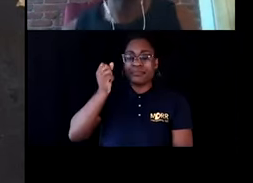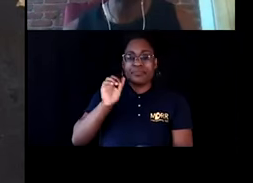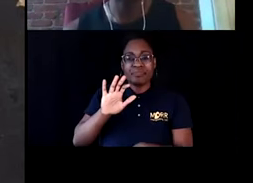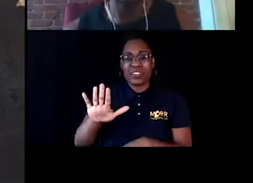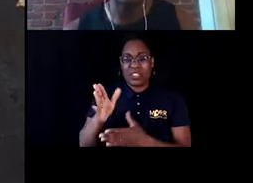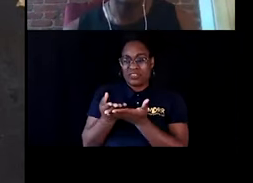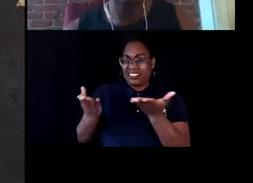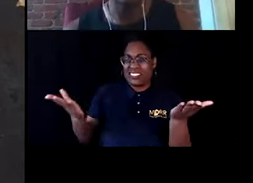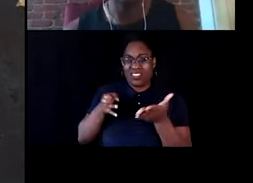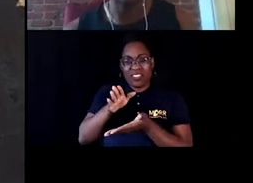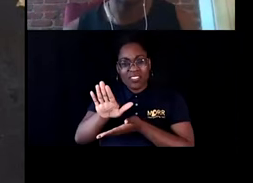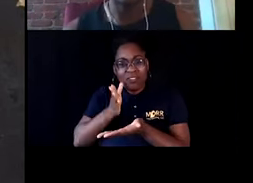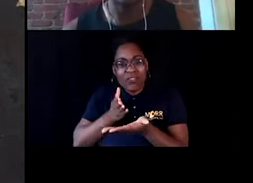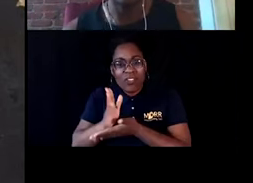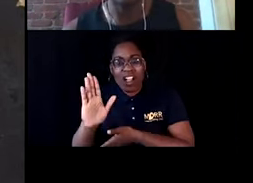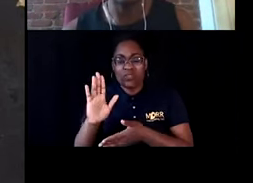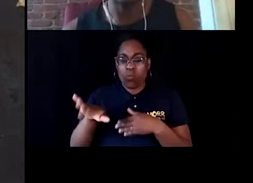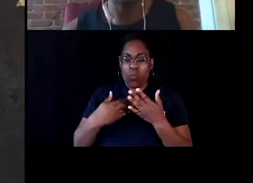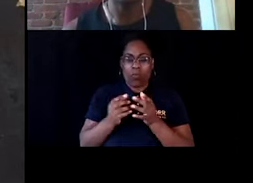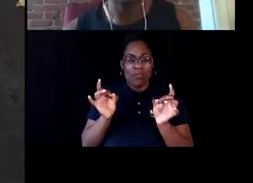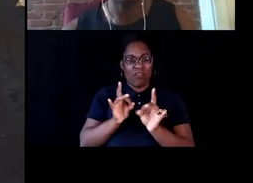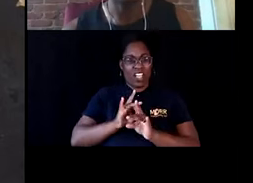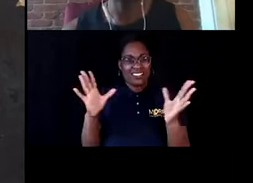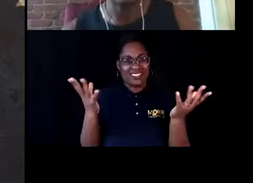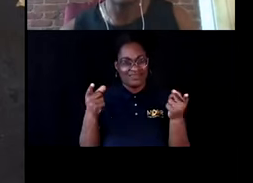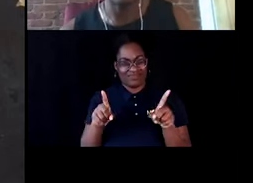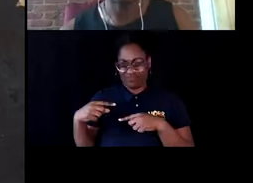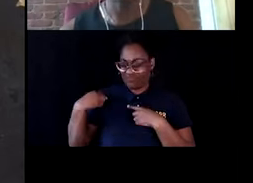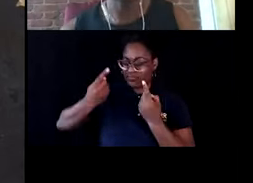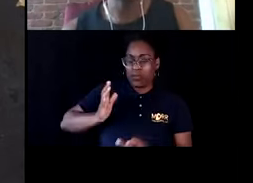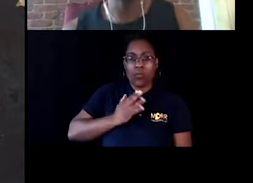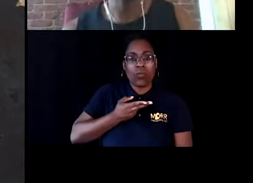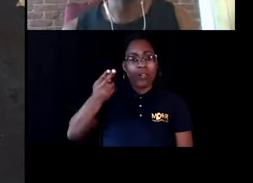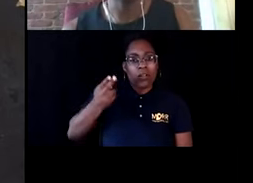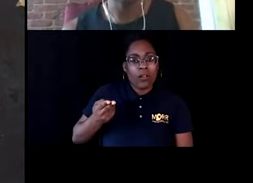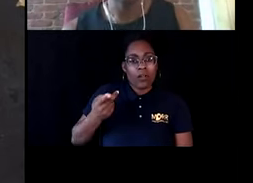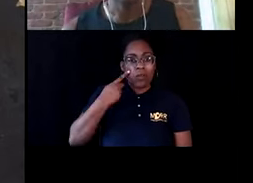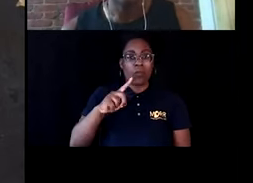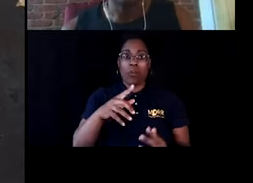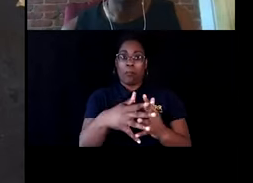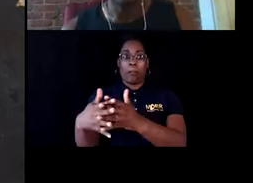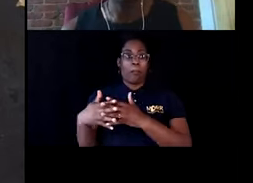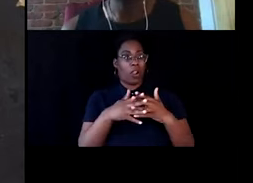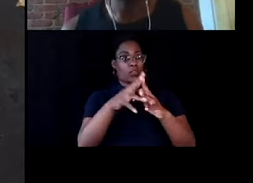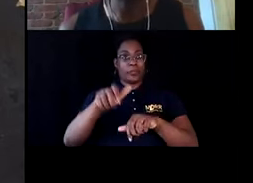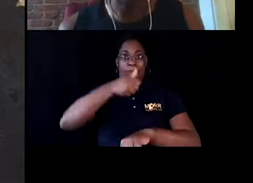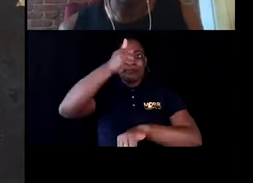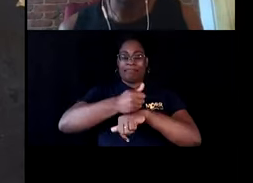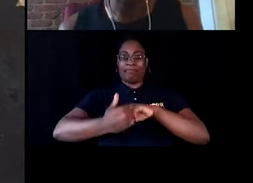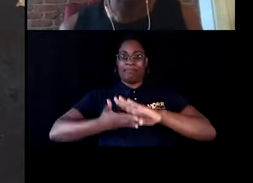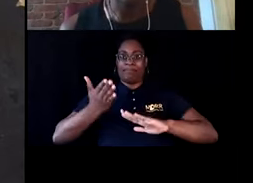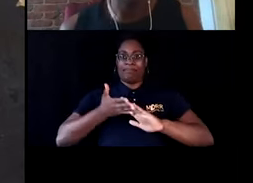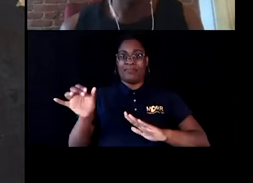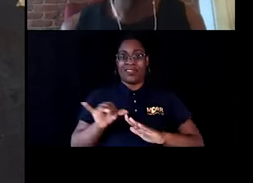that was required to conquer a continent. And so I've put a